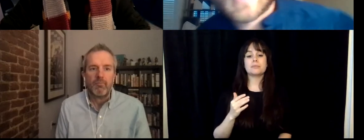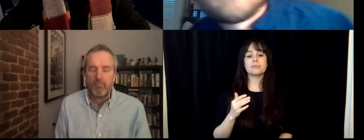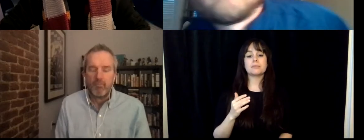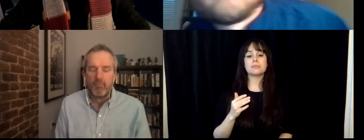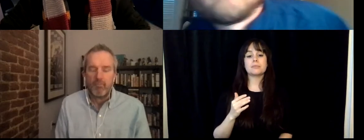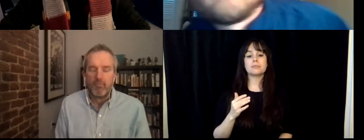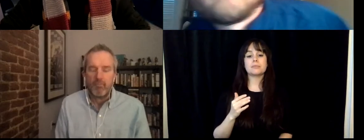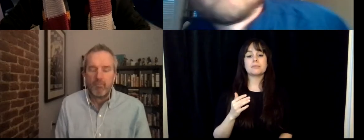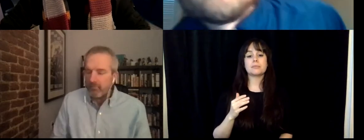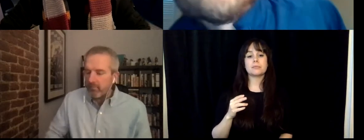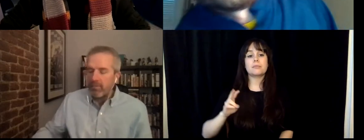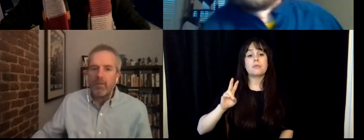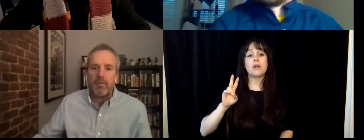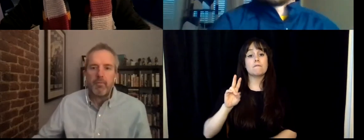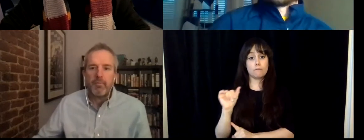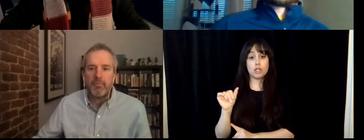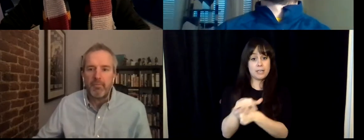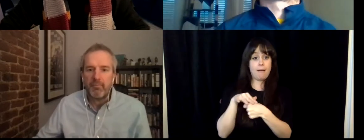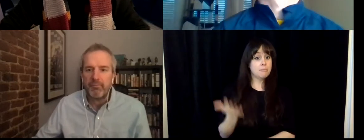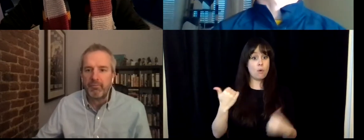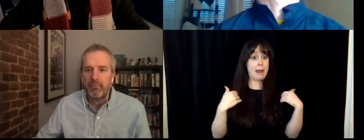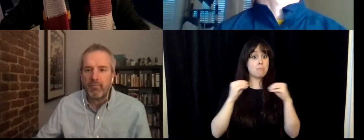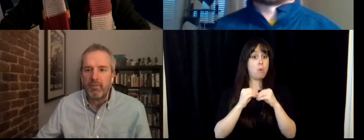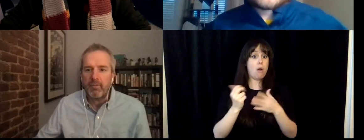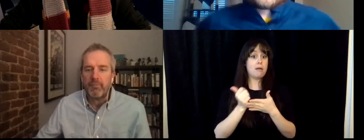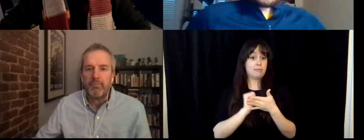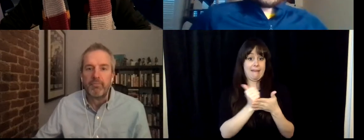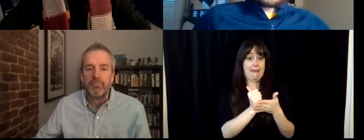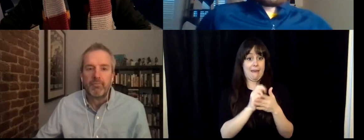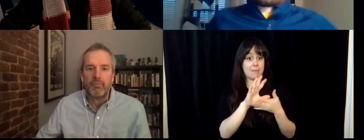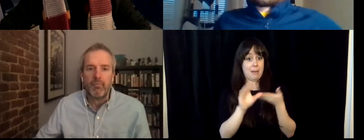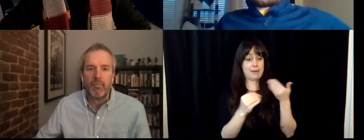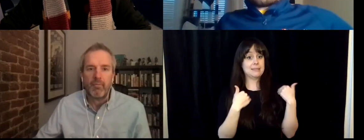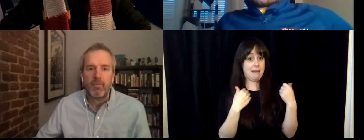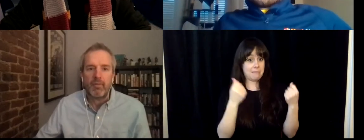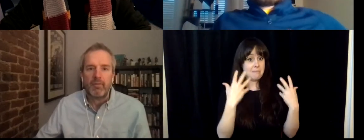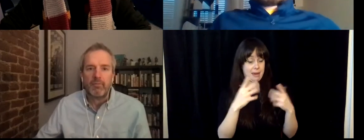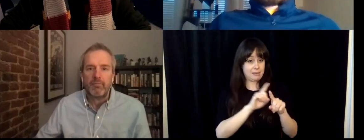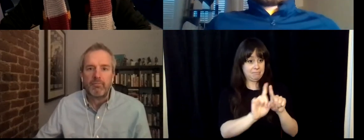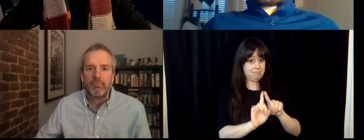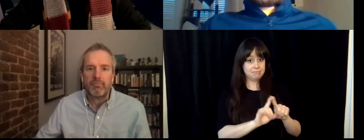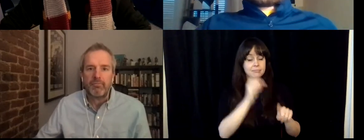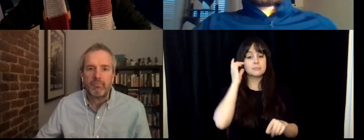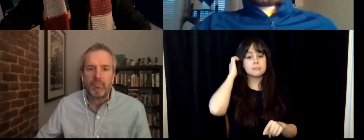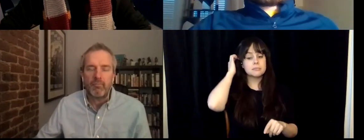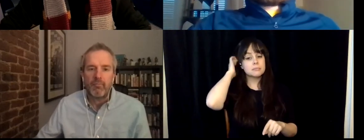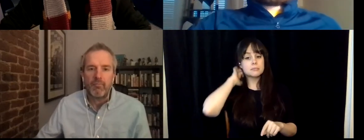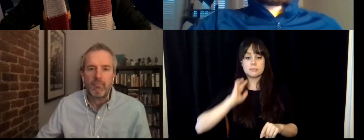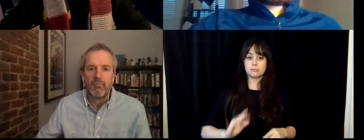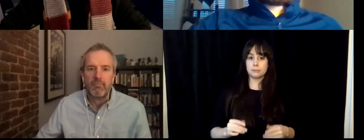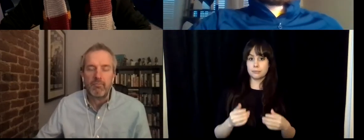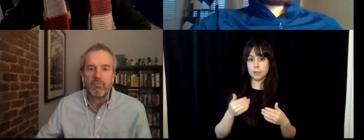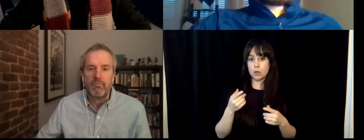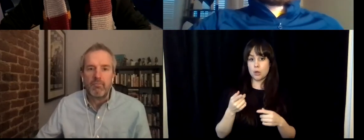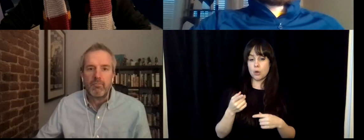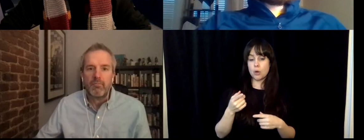Virginia used to have game companies a little more. They're the closest one that's hires a